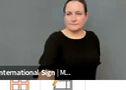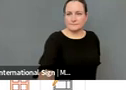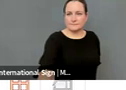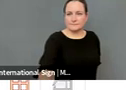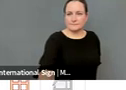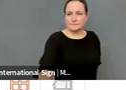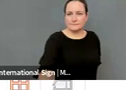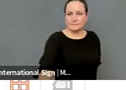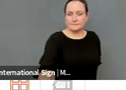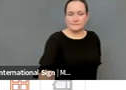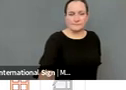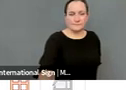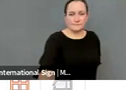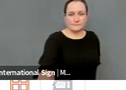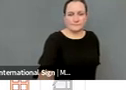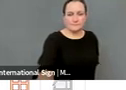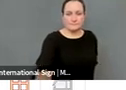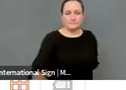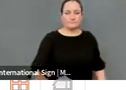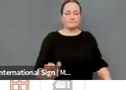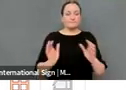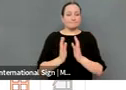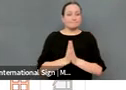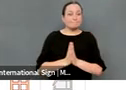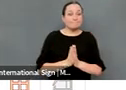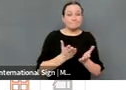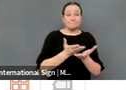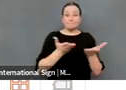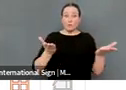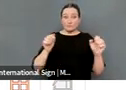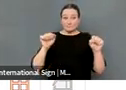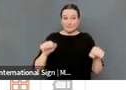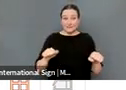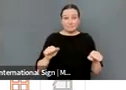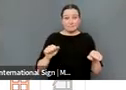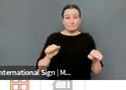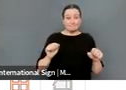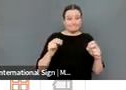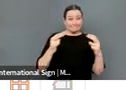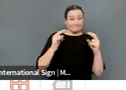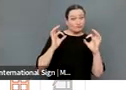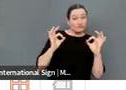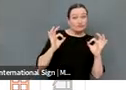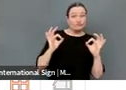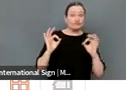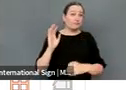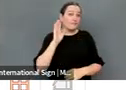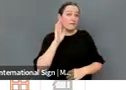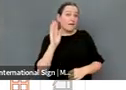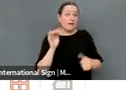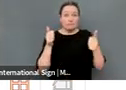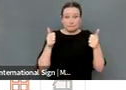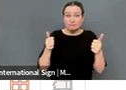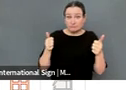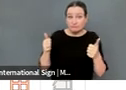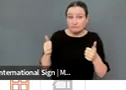Okay, let me just get a confirmation that colleagues were able to hear me well. Felix, our moderator, are